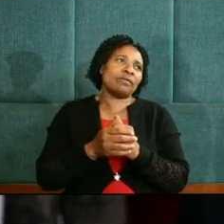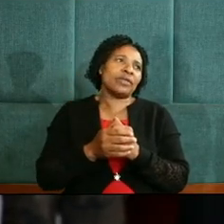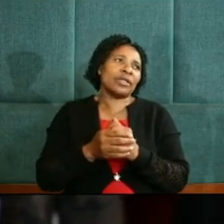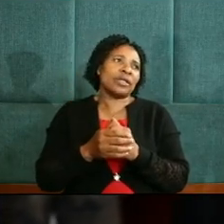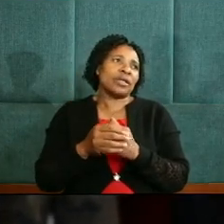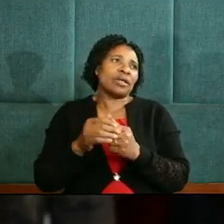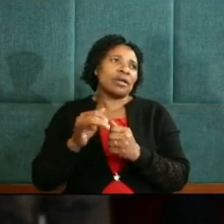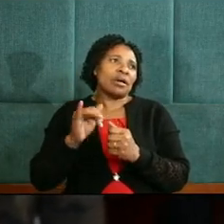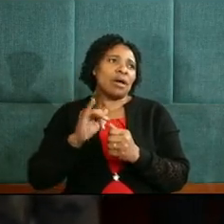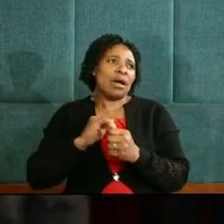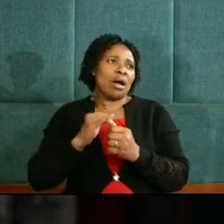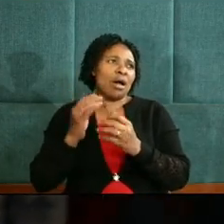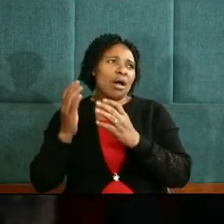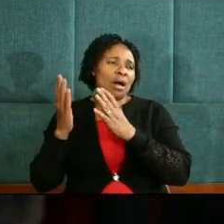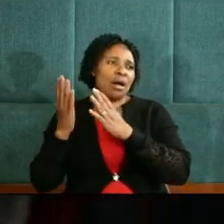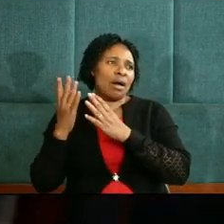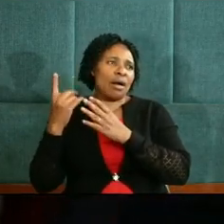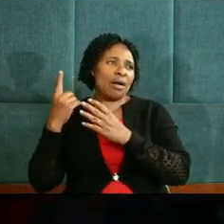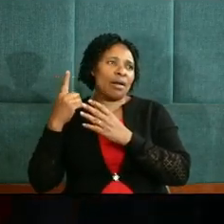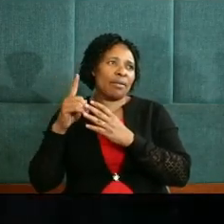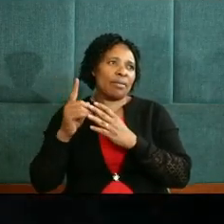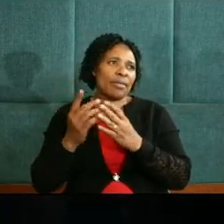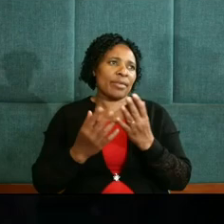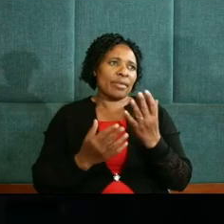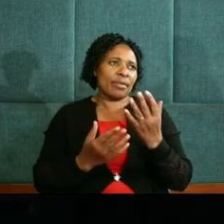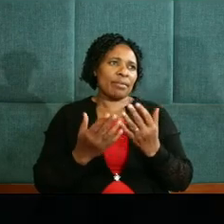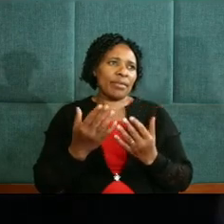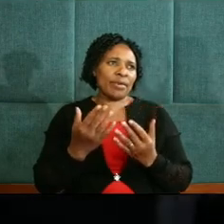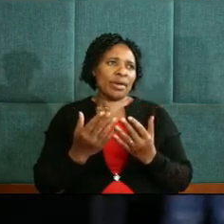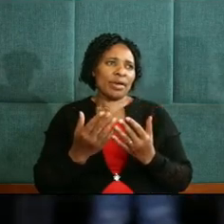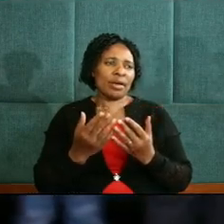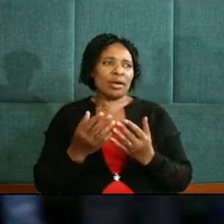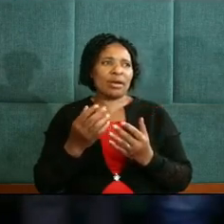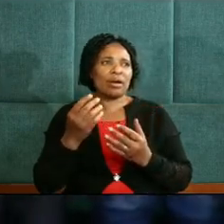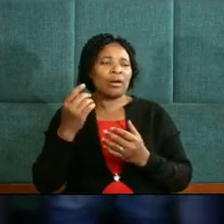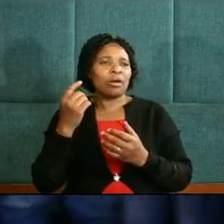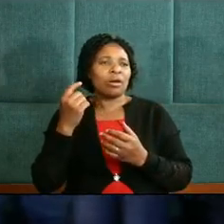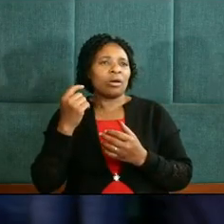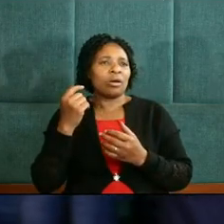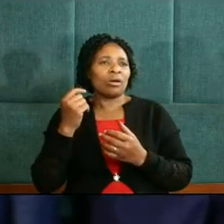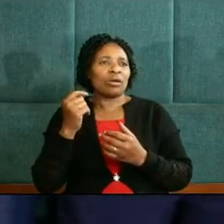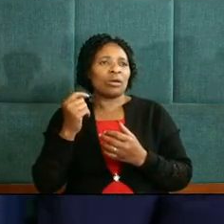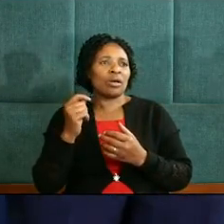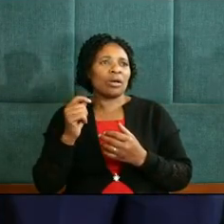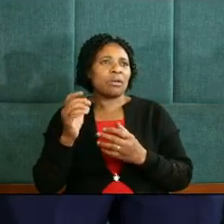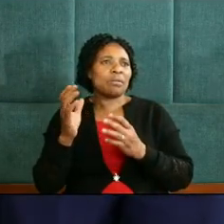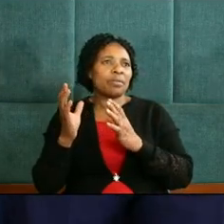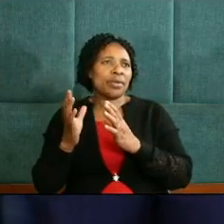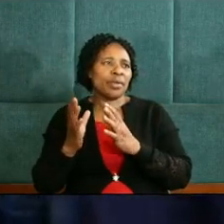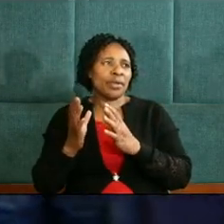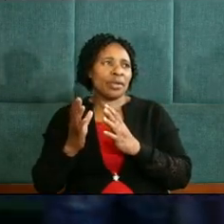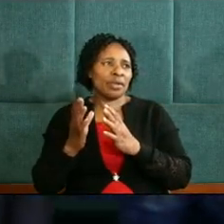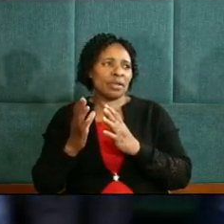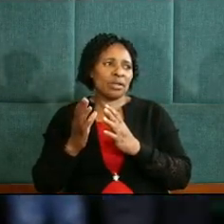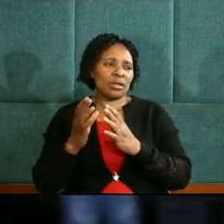Come. God bless you. I see you coming. God bless you. I see you coming. God bless you. Come.